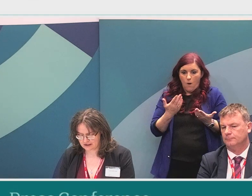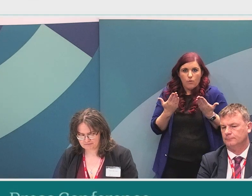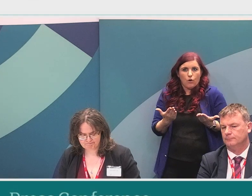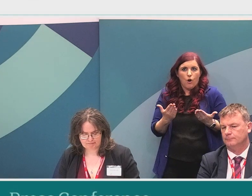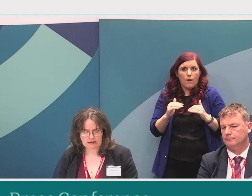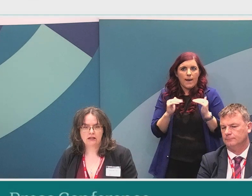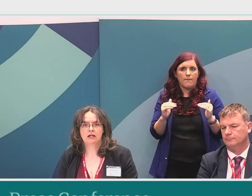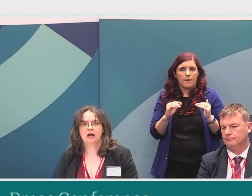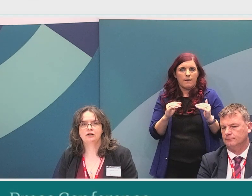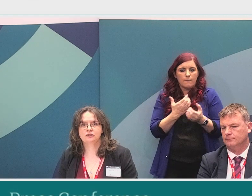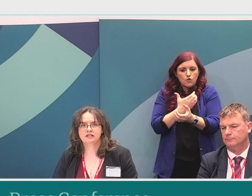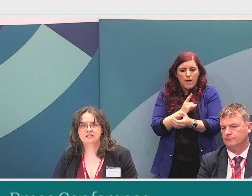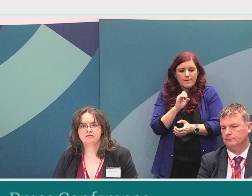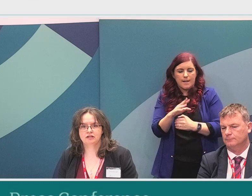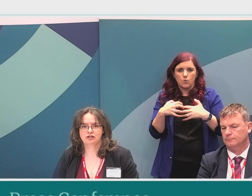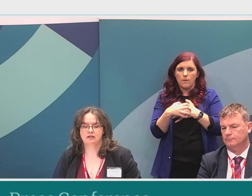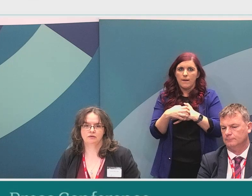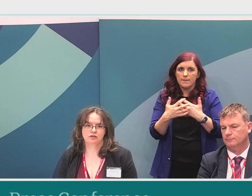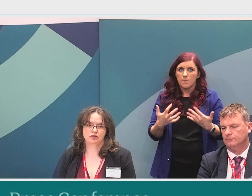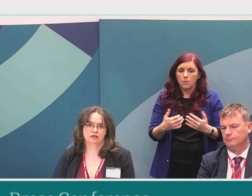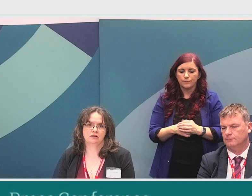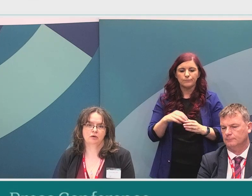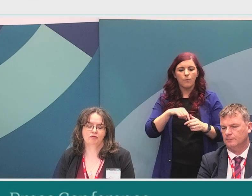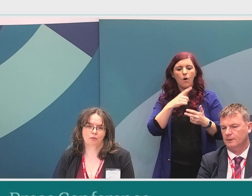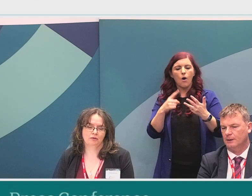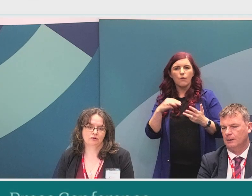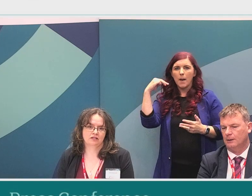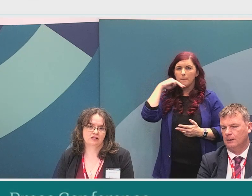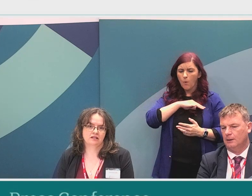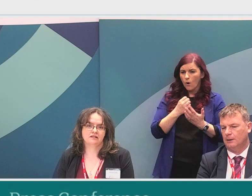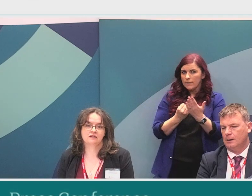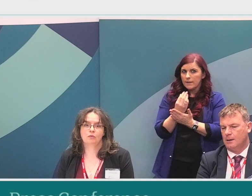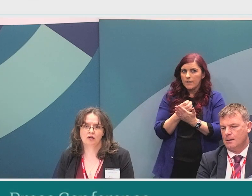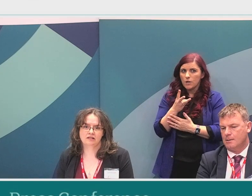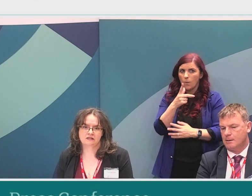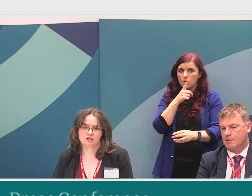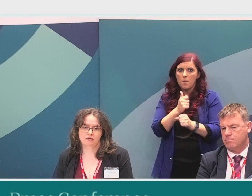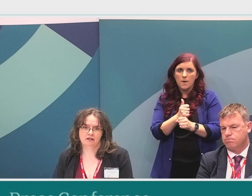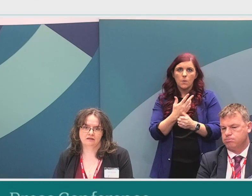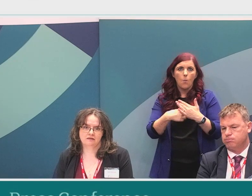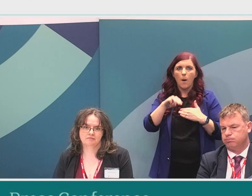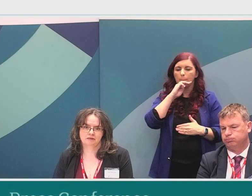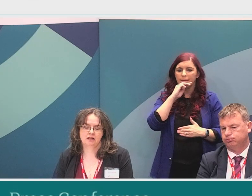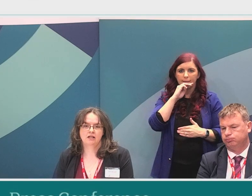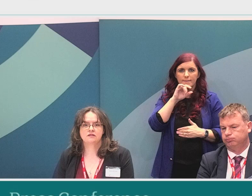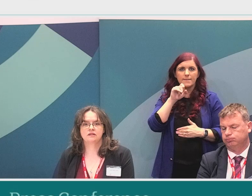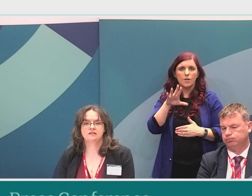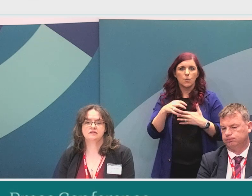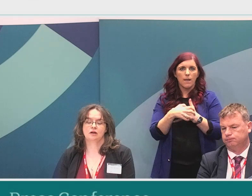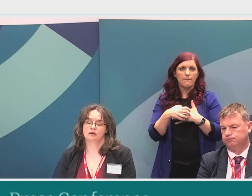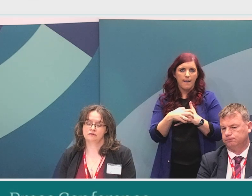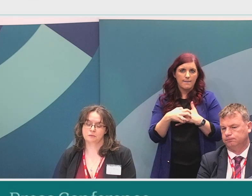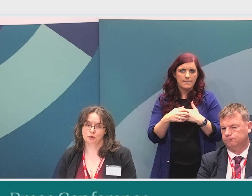that. Another key definition I'm going to touch on before we go through the data is what is sexual violence. So